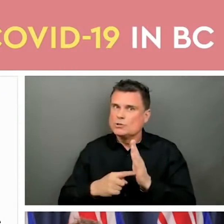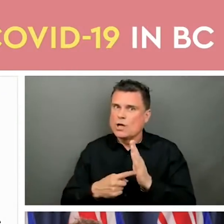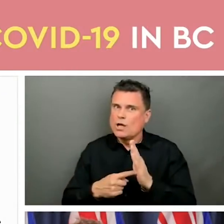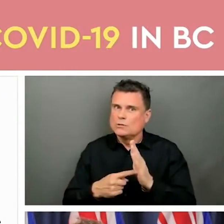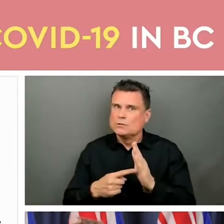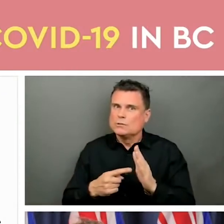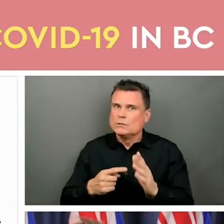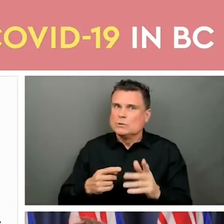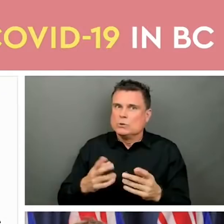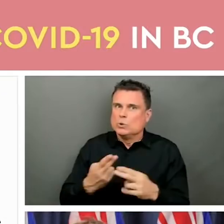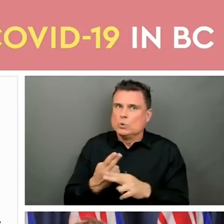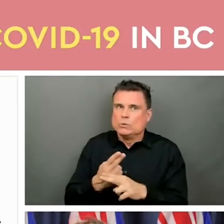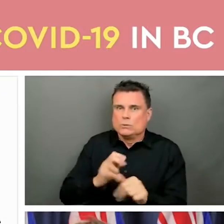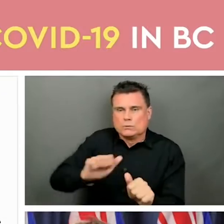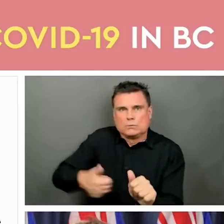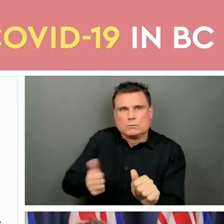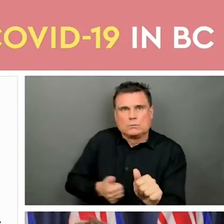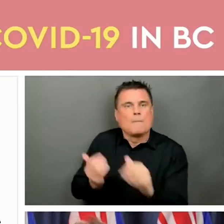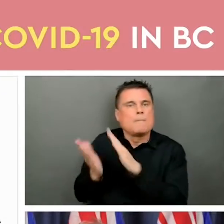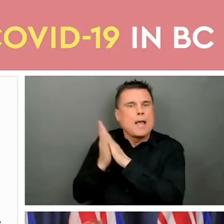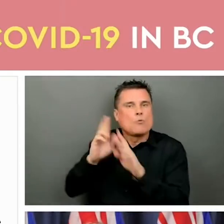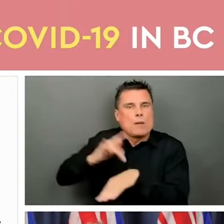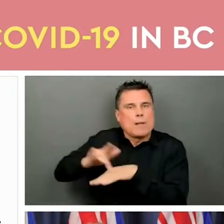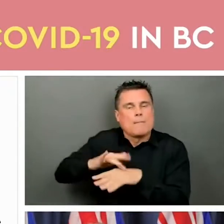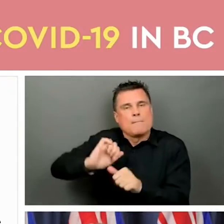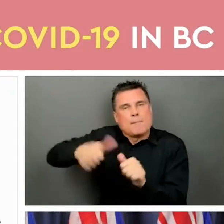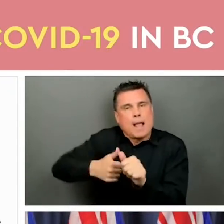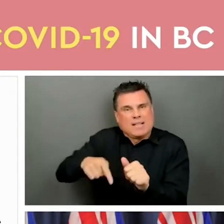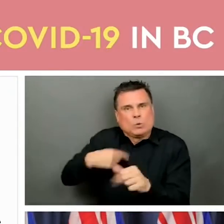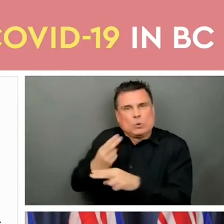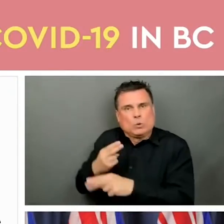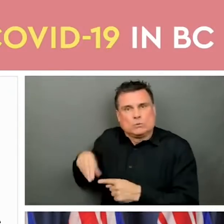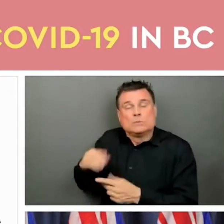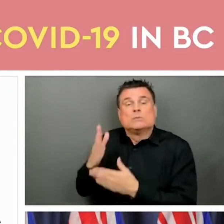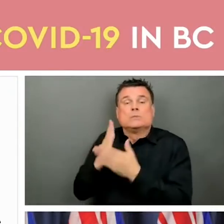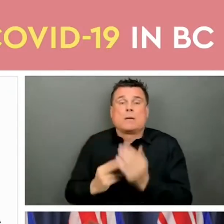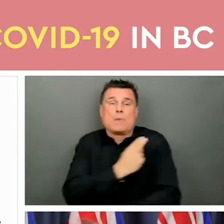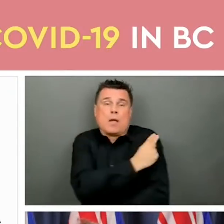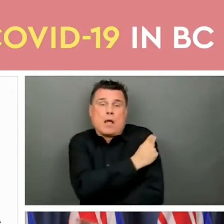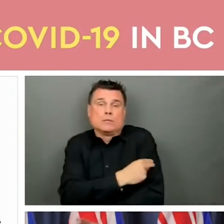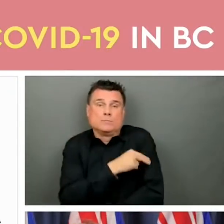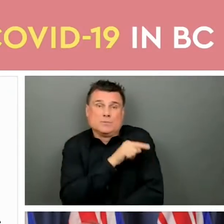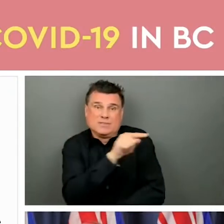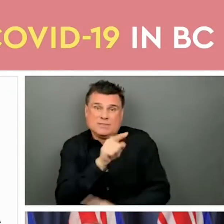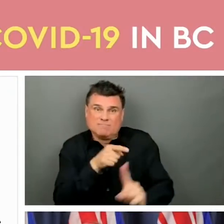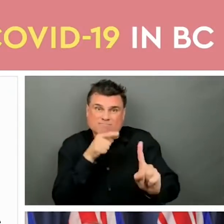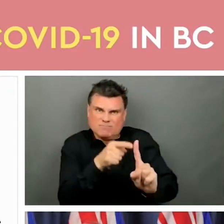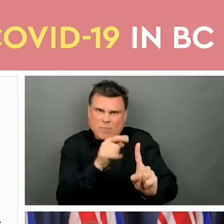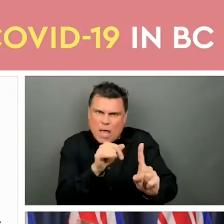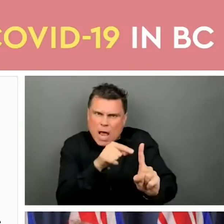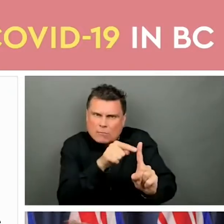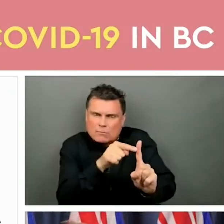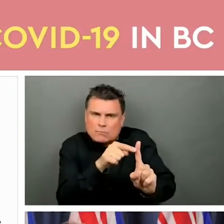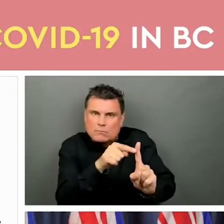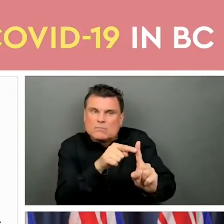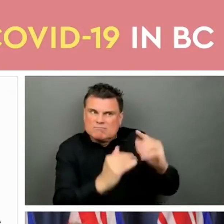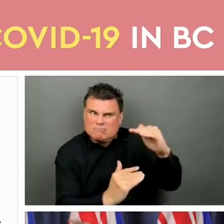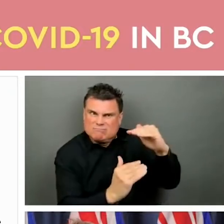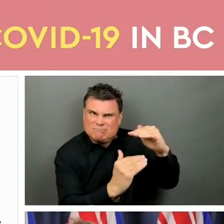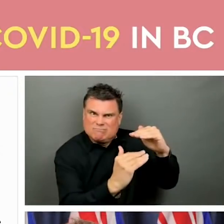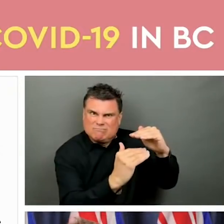some level of service deferral in some hospitals and in some regions to support staff redeployment. This